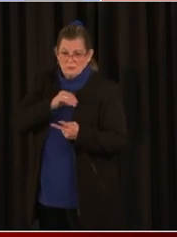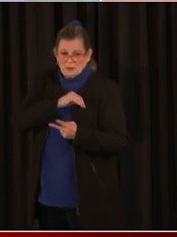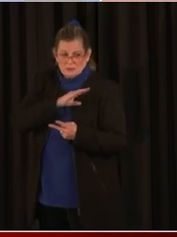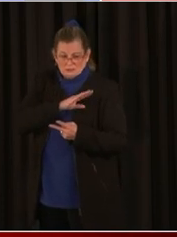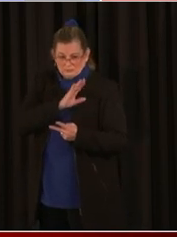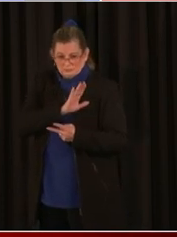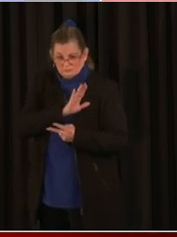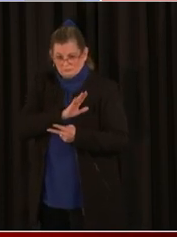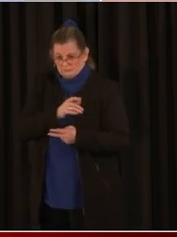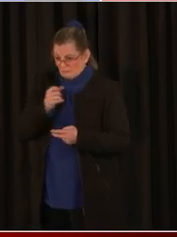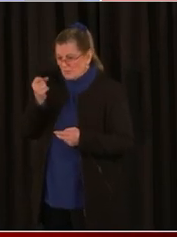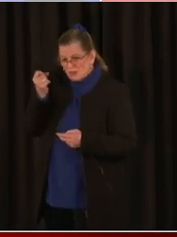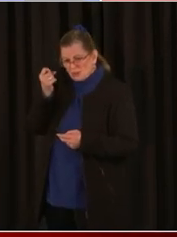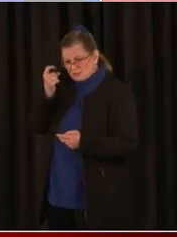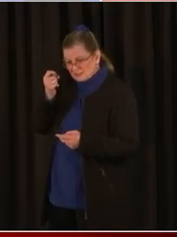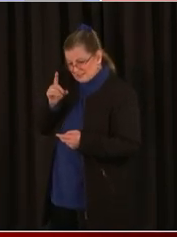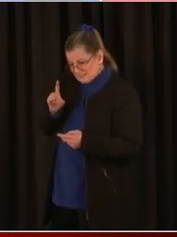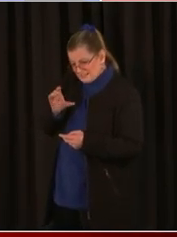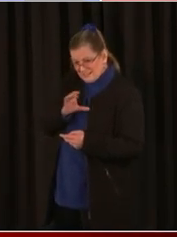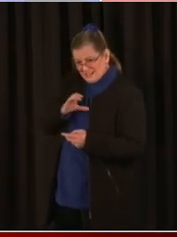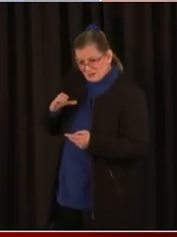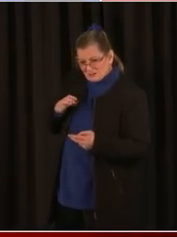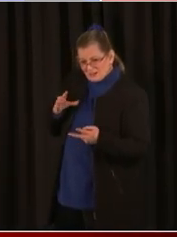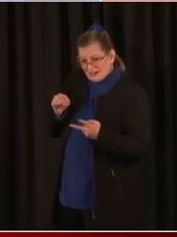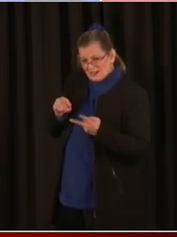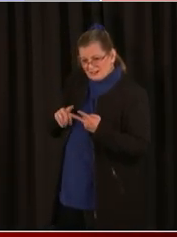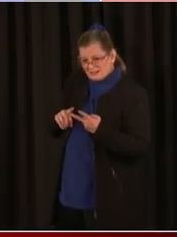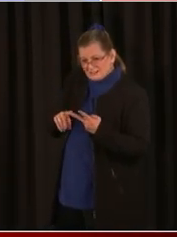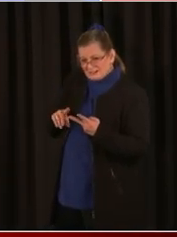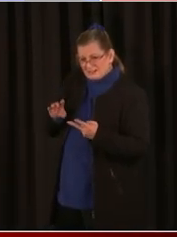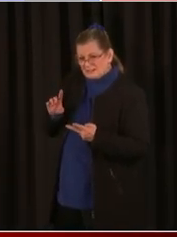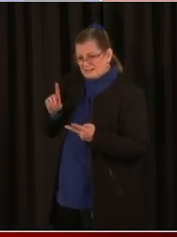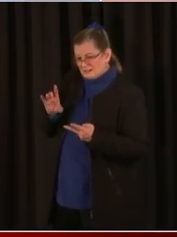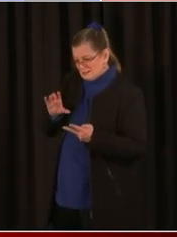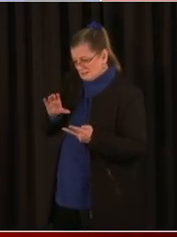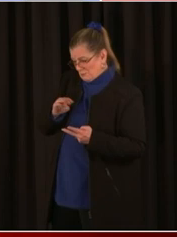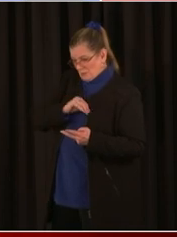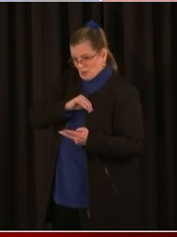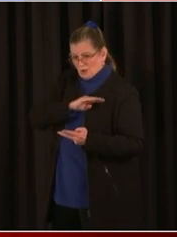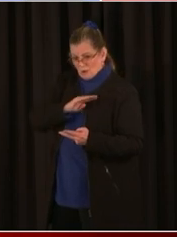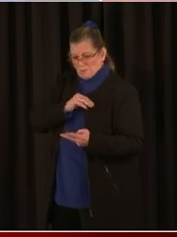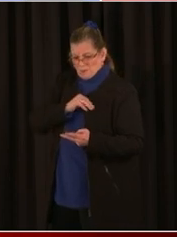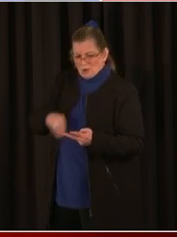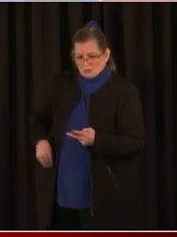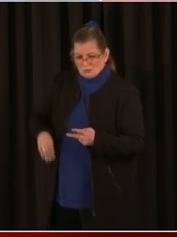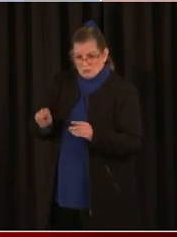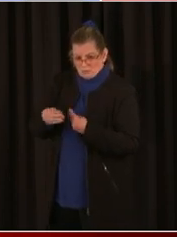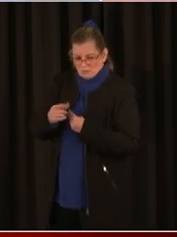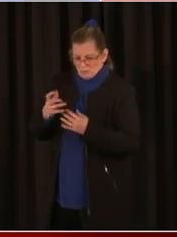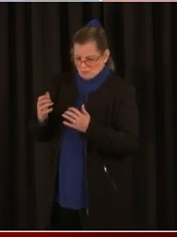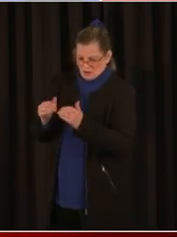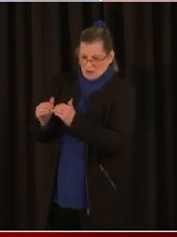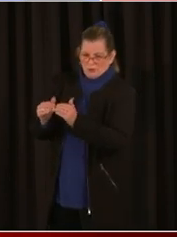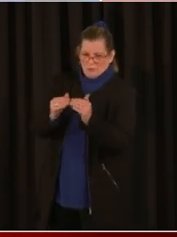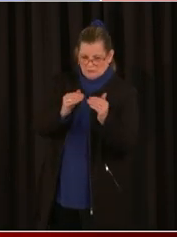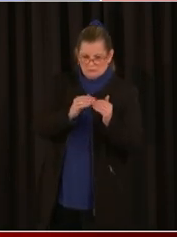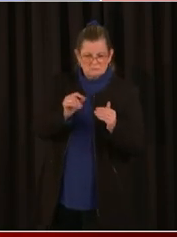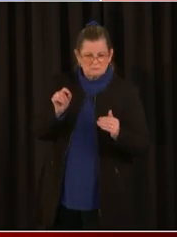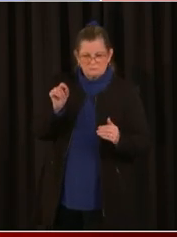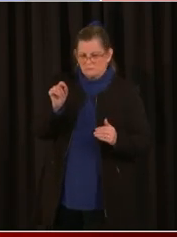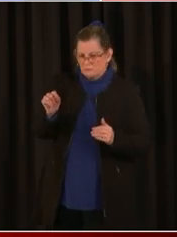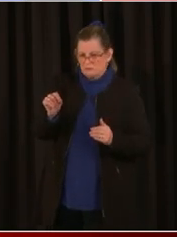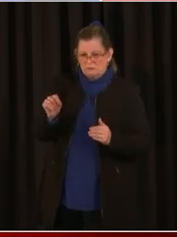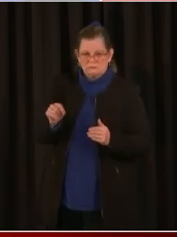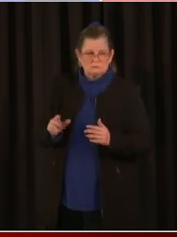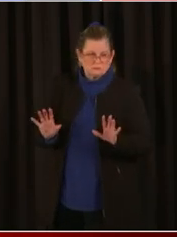in the council. The council's office will be focused on legislation. It doesn't get into looking at what the executive's doing, because that's